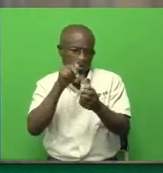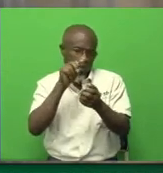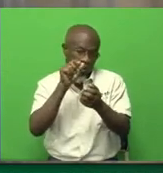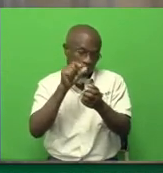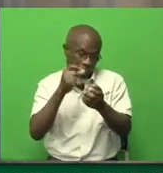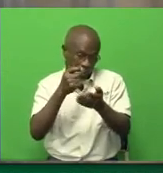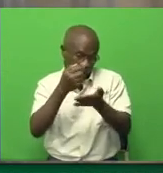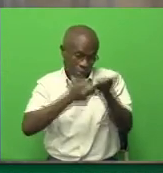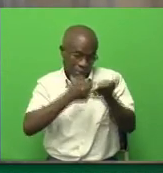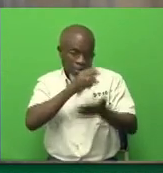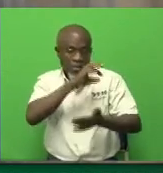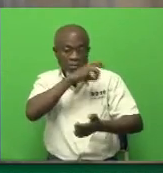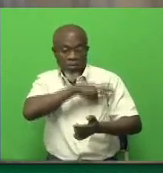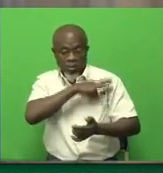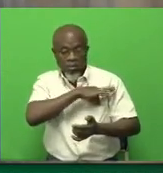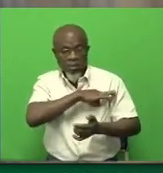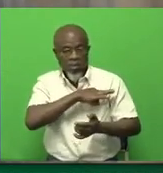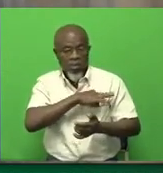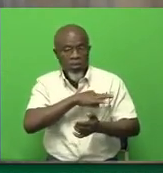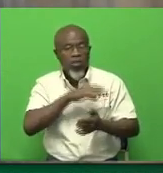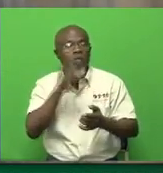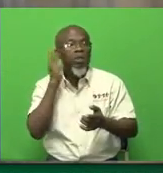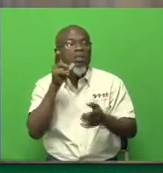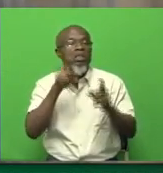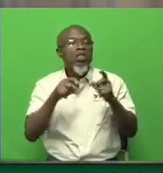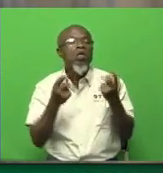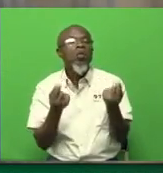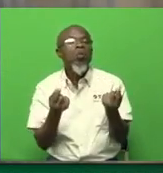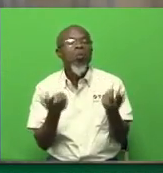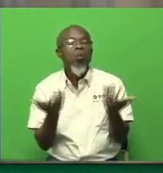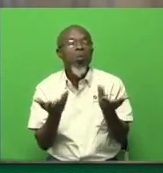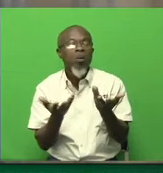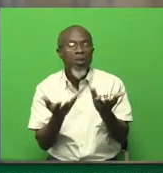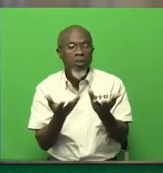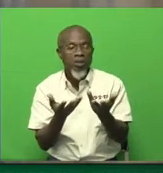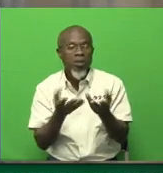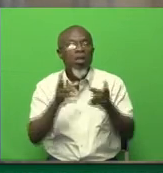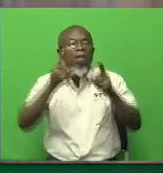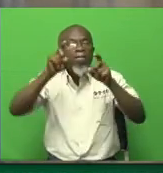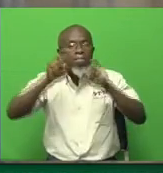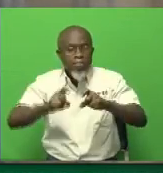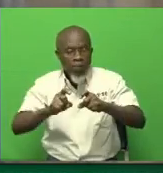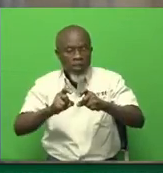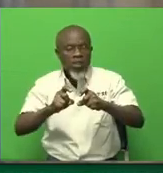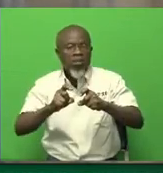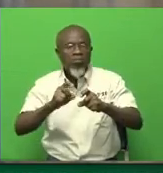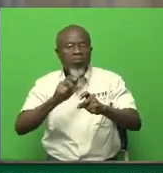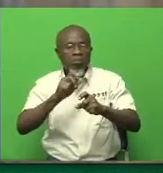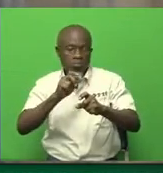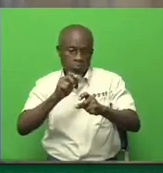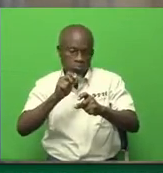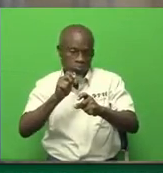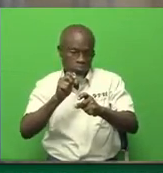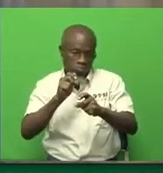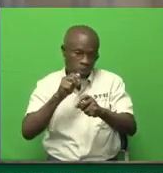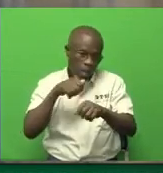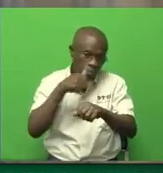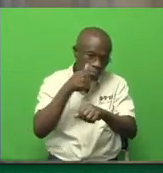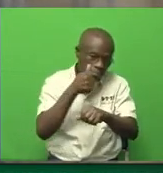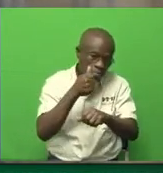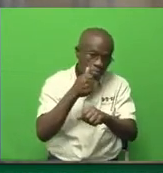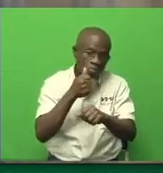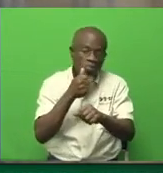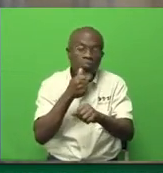activity undertaken will have to be approved and certified by the minister in the minister of energy and energy